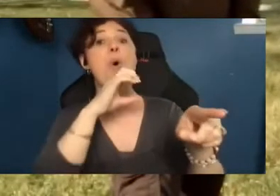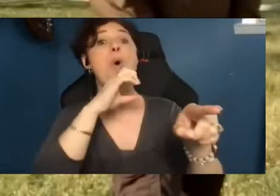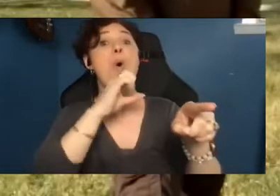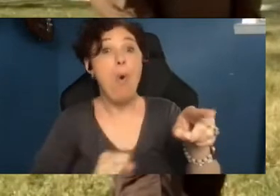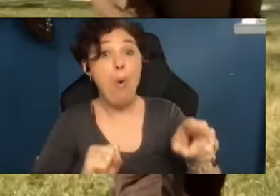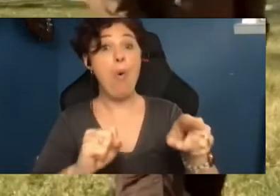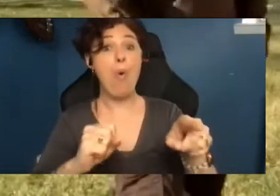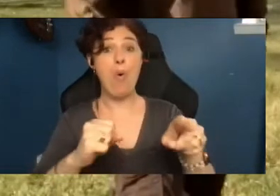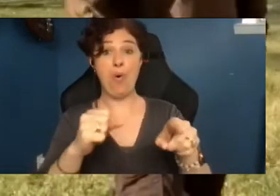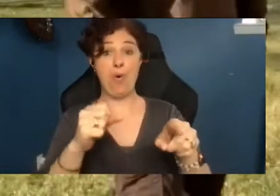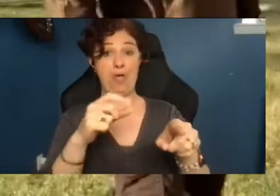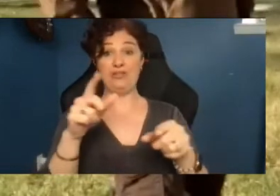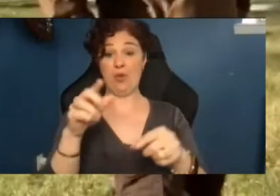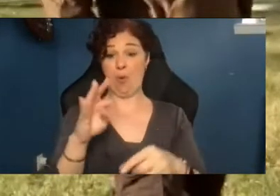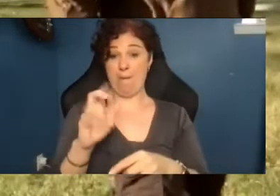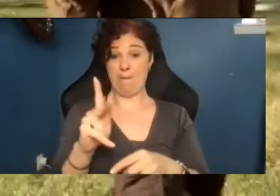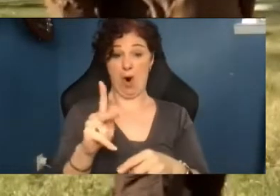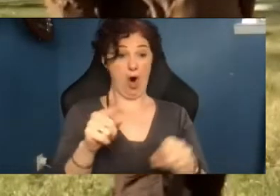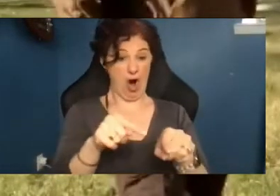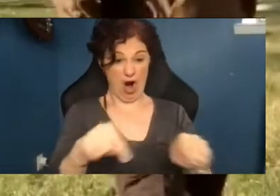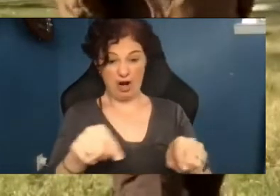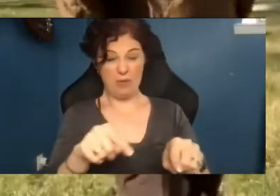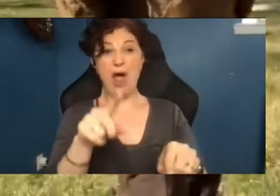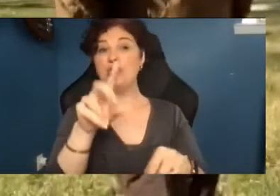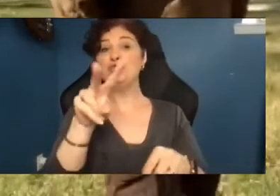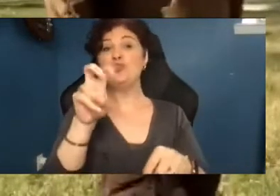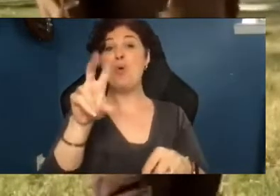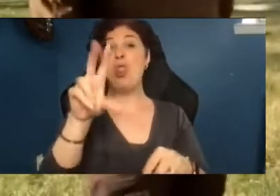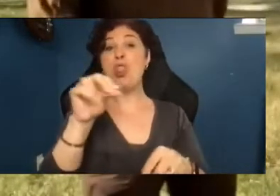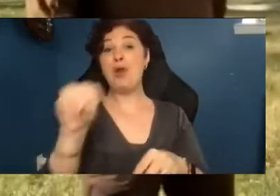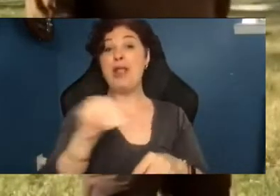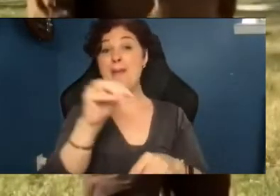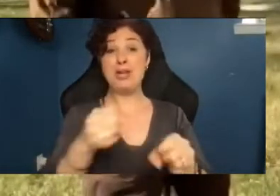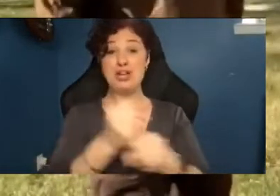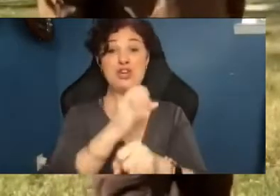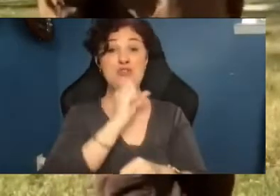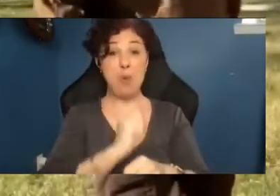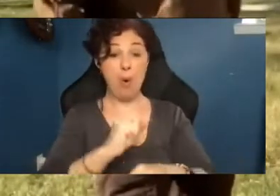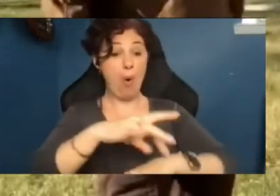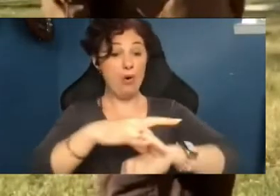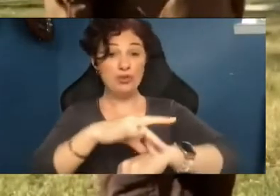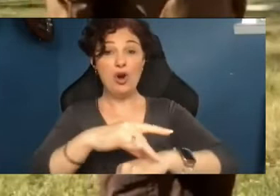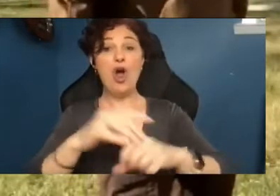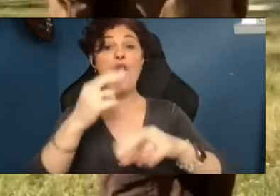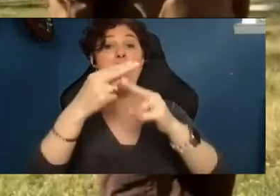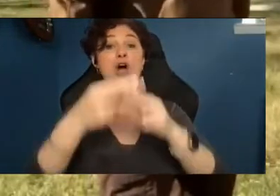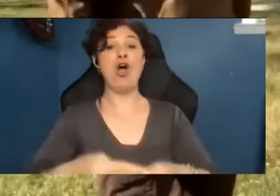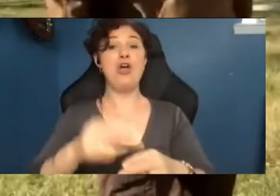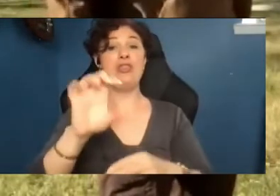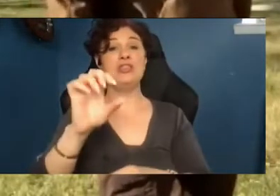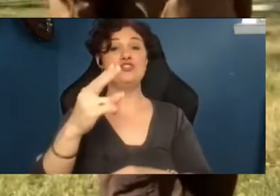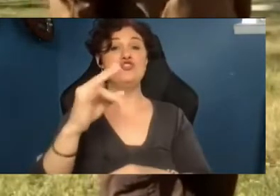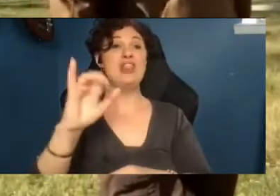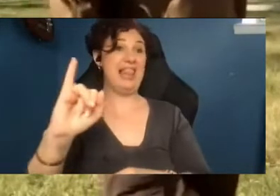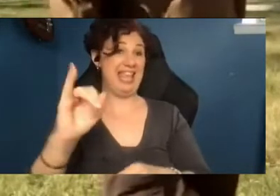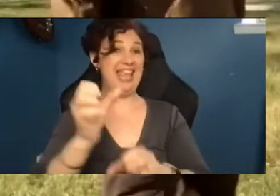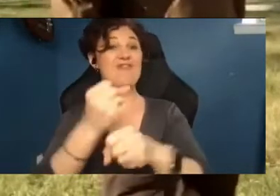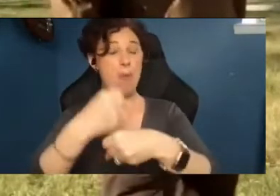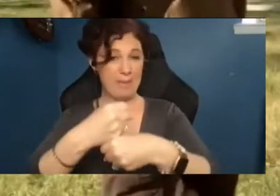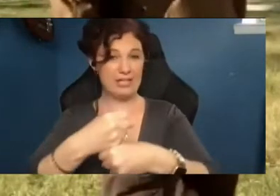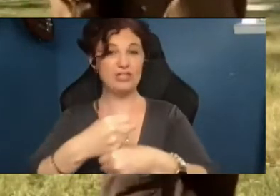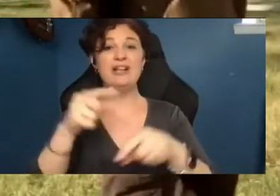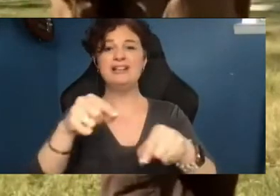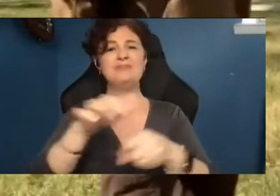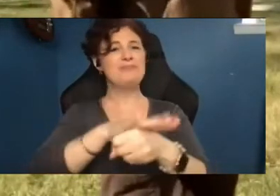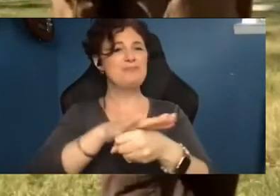find. So in rocks that are about 230 million years old, in a geologic formation called the Chin-Lee Formation, a period of time when this